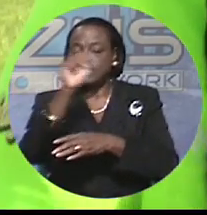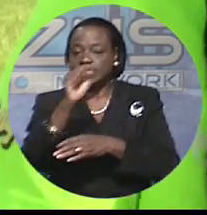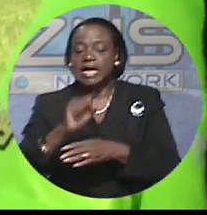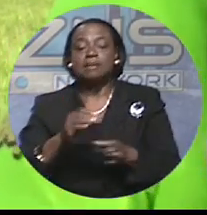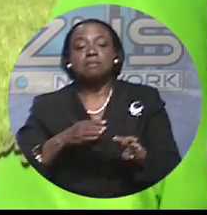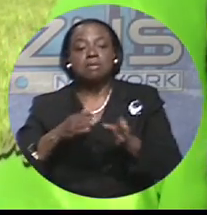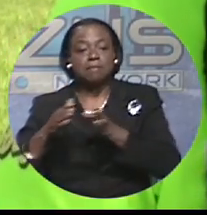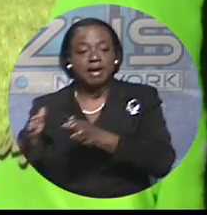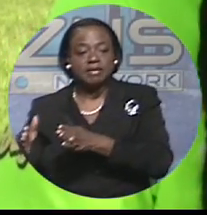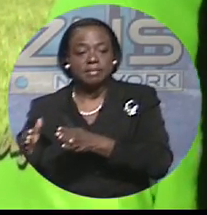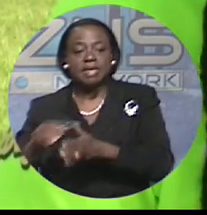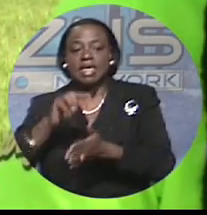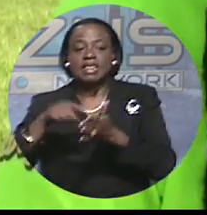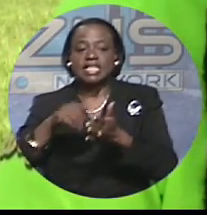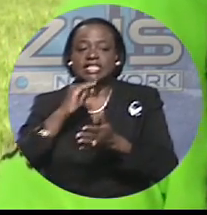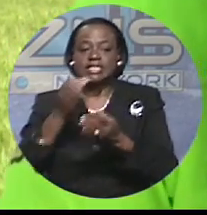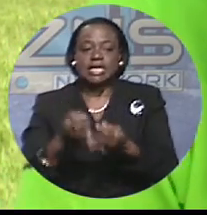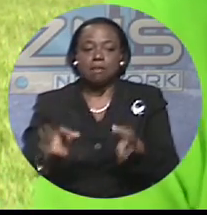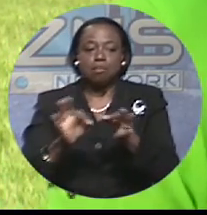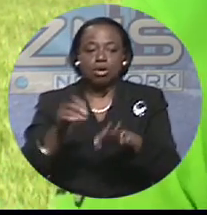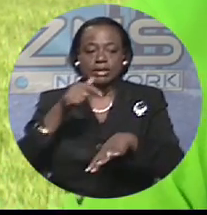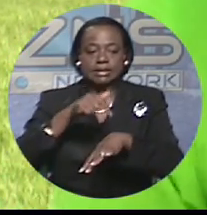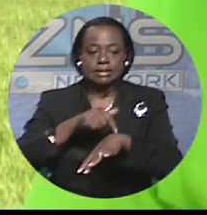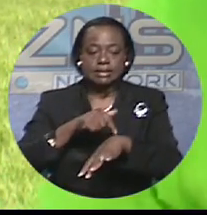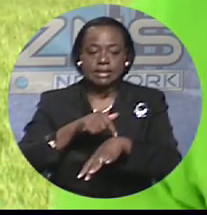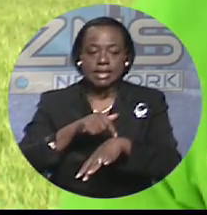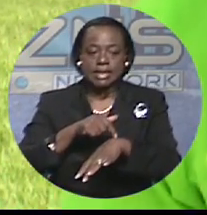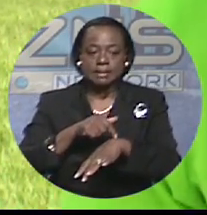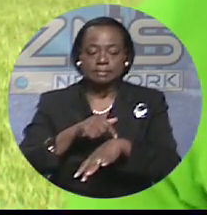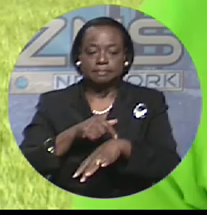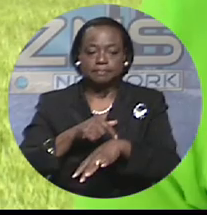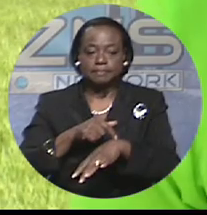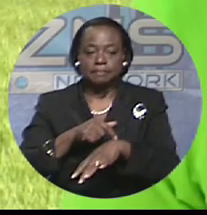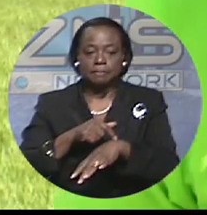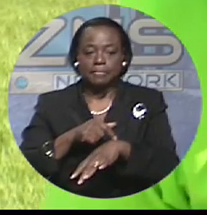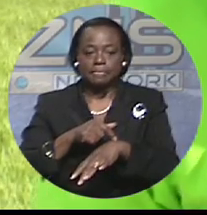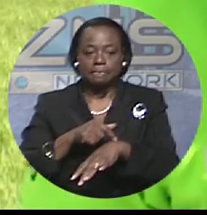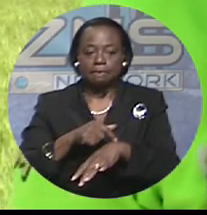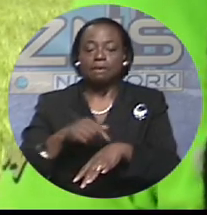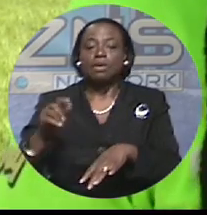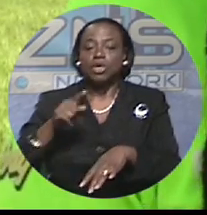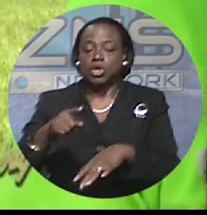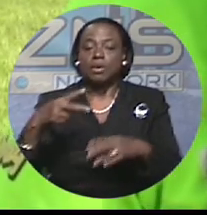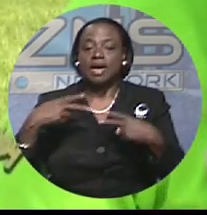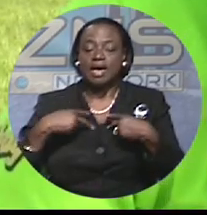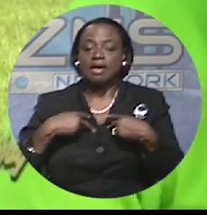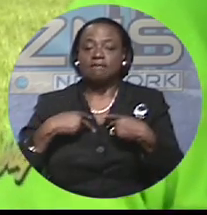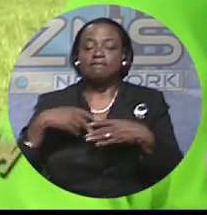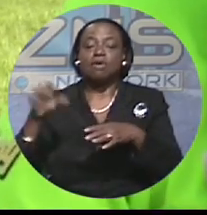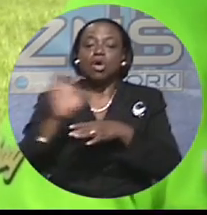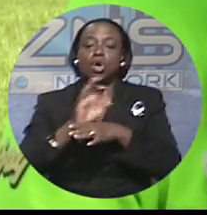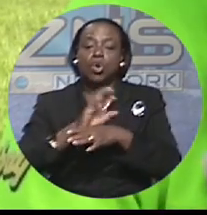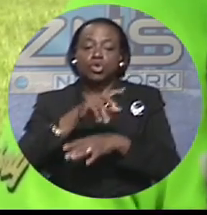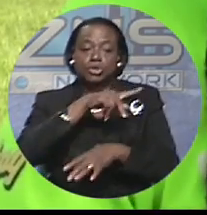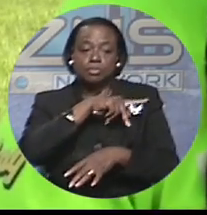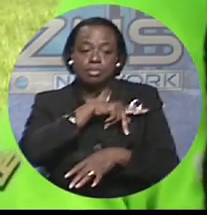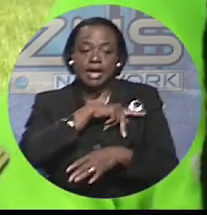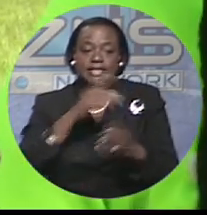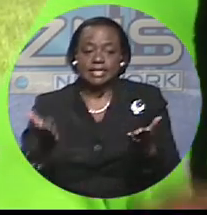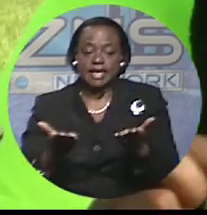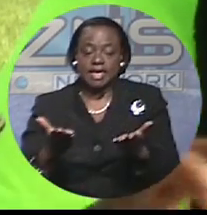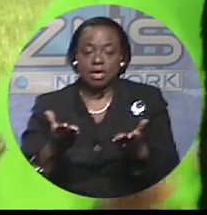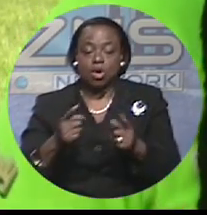is really the most crucial time. And it's fortunate that you have Coach Pratt here who that would recognize